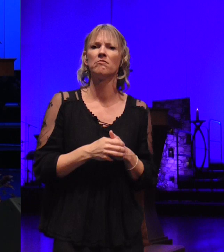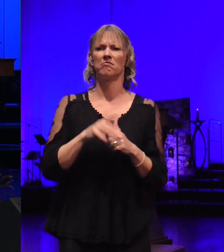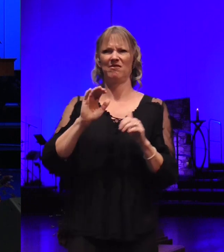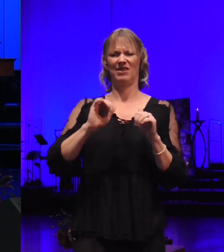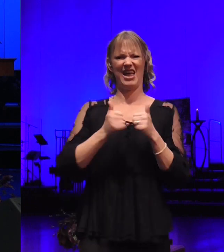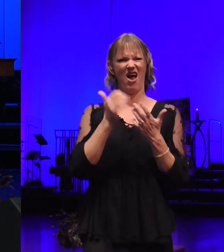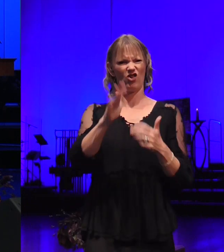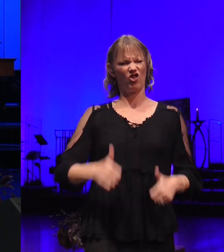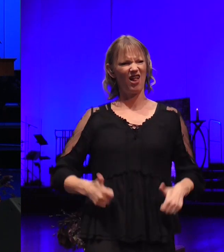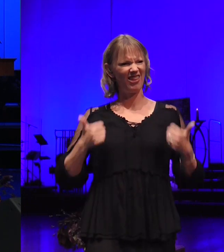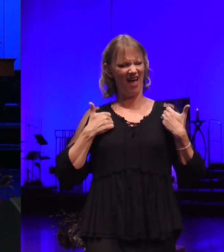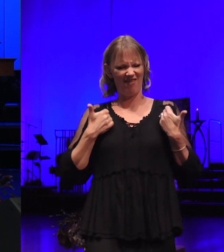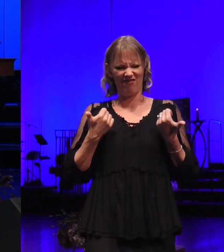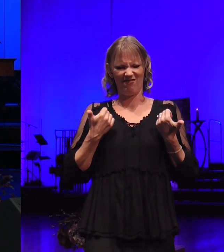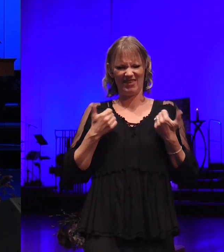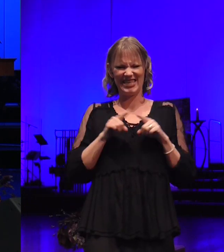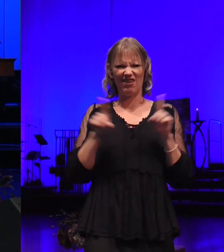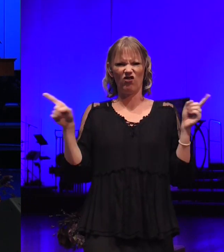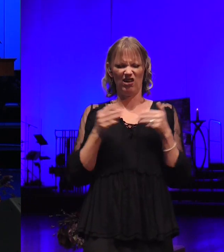you live your life differently?"